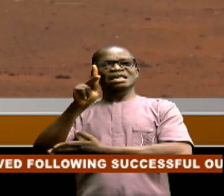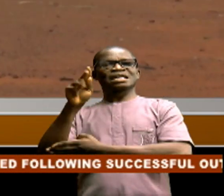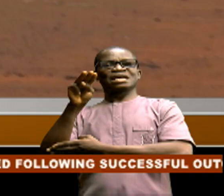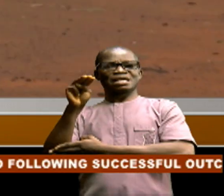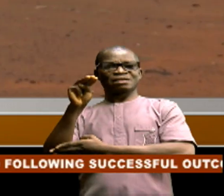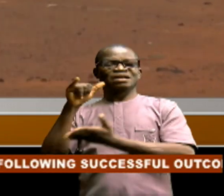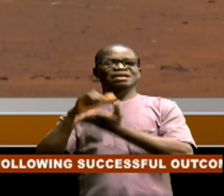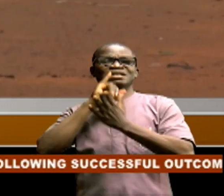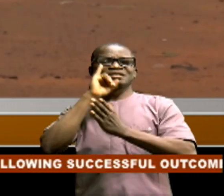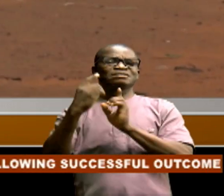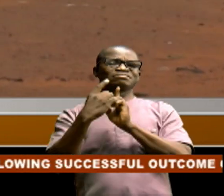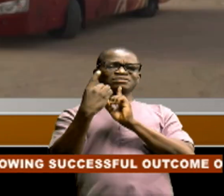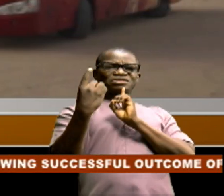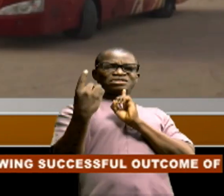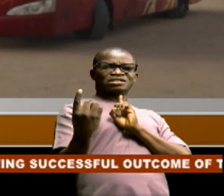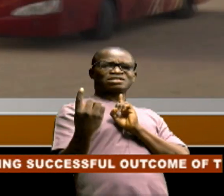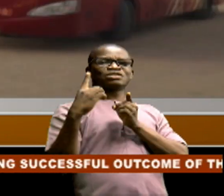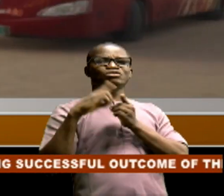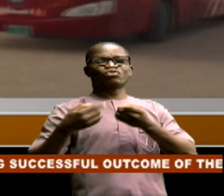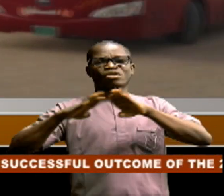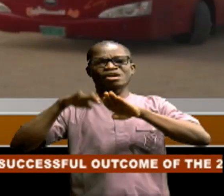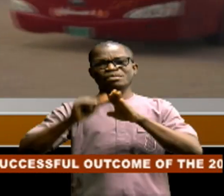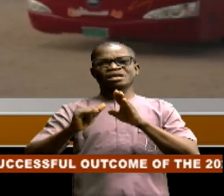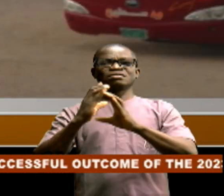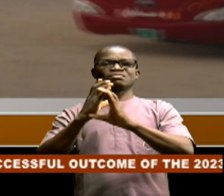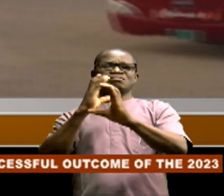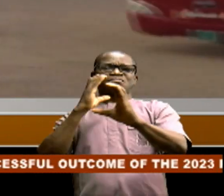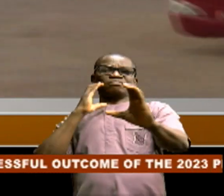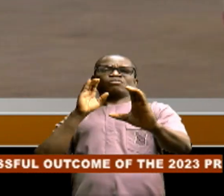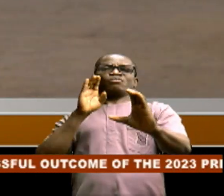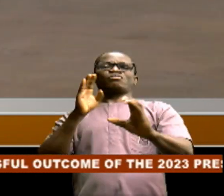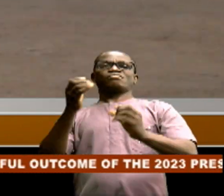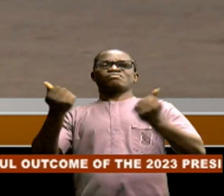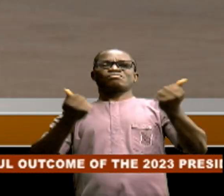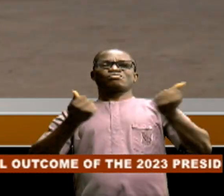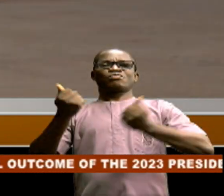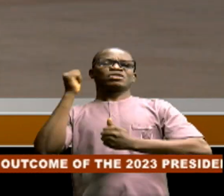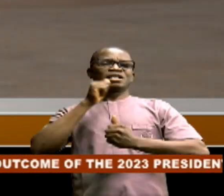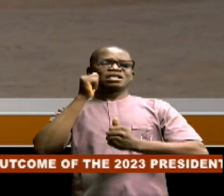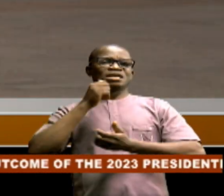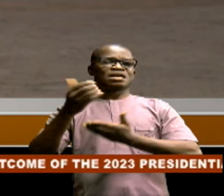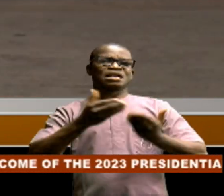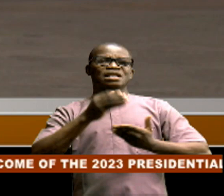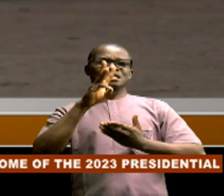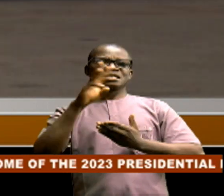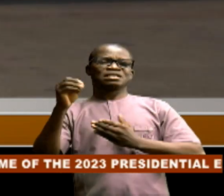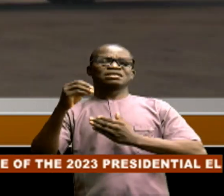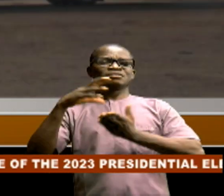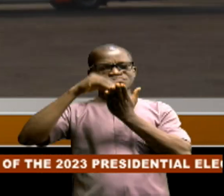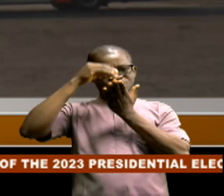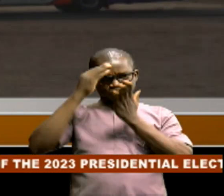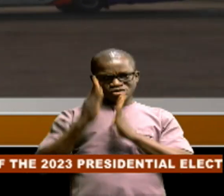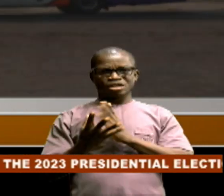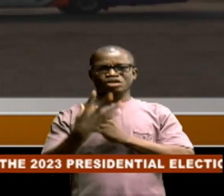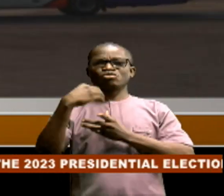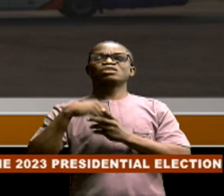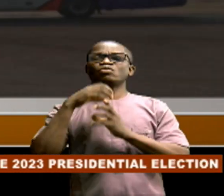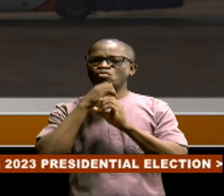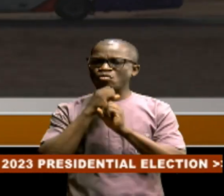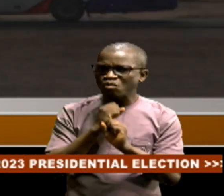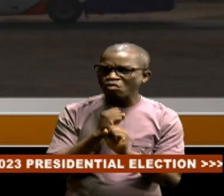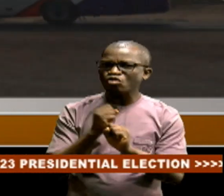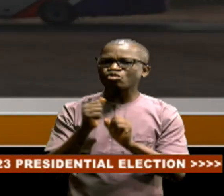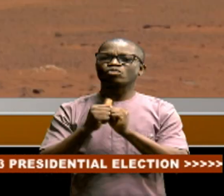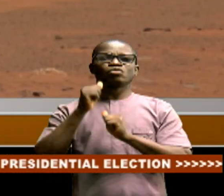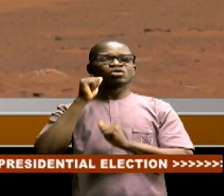That is the distance to be covered by these buses daily. Each will be carrying 60 students, including the elderly and women.